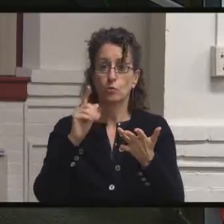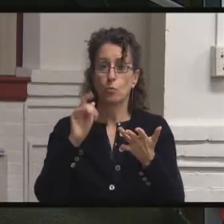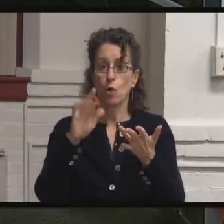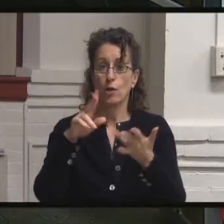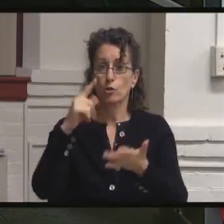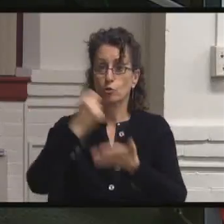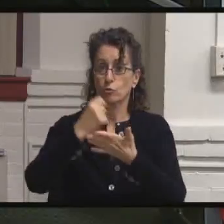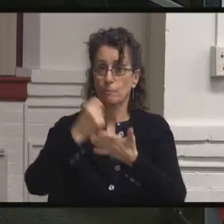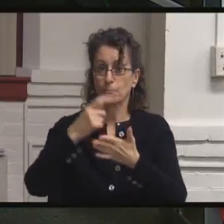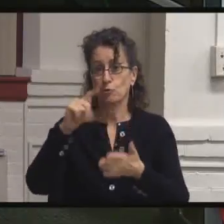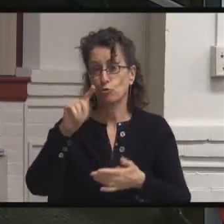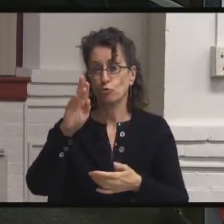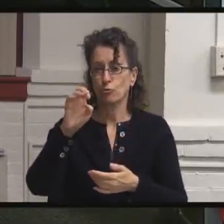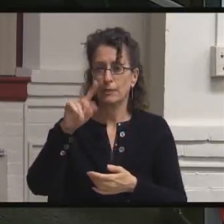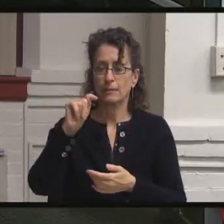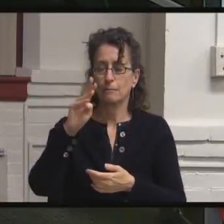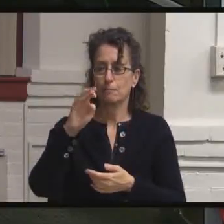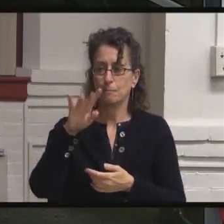Wells,